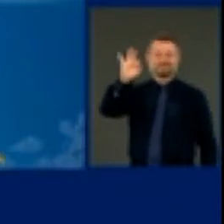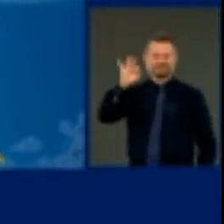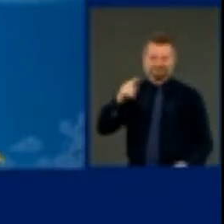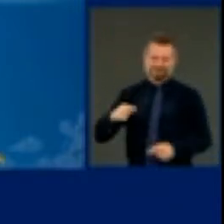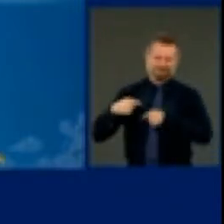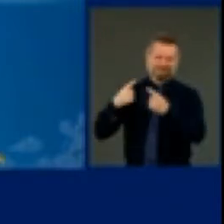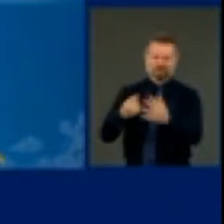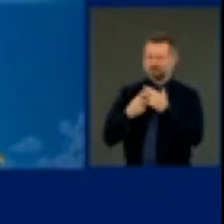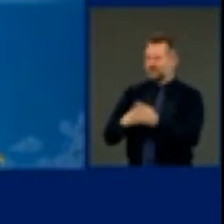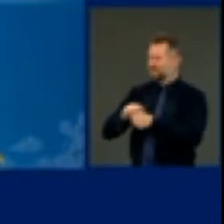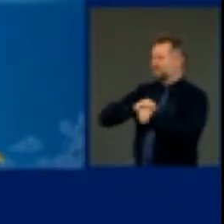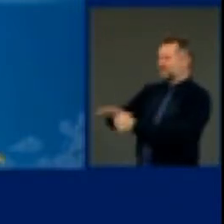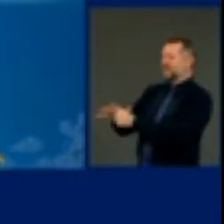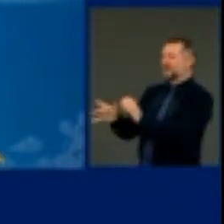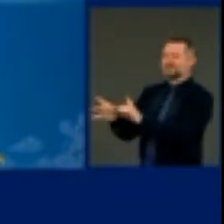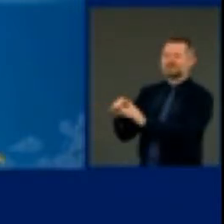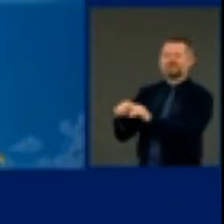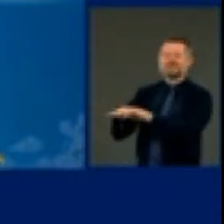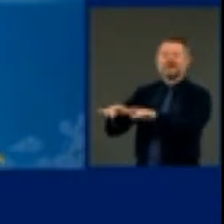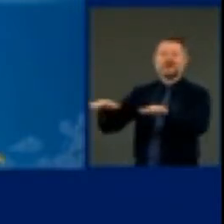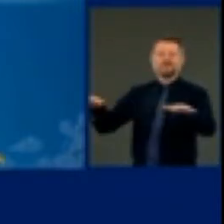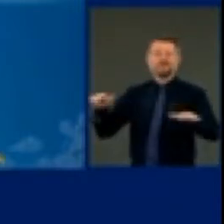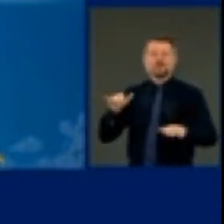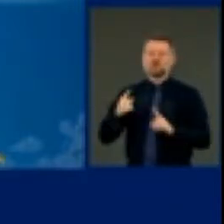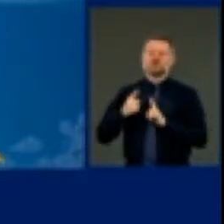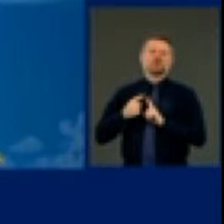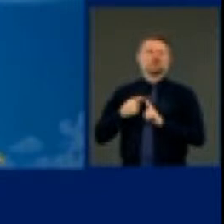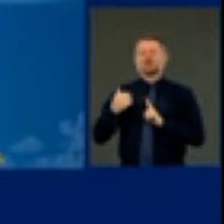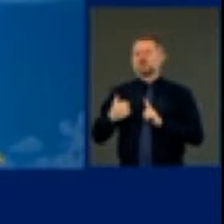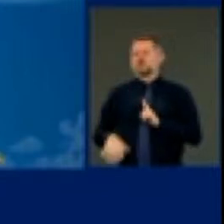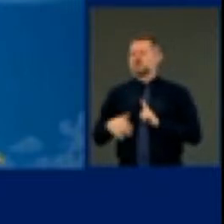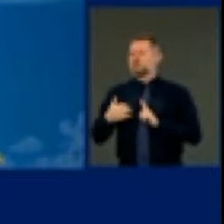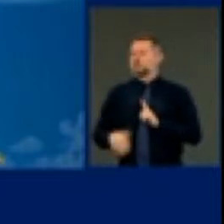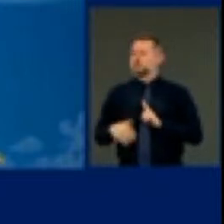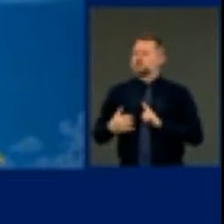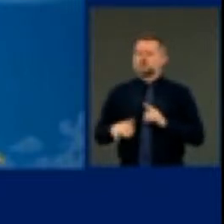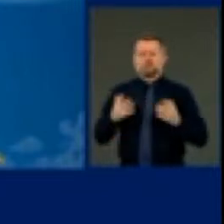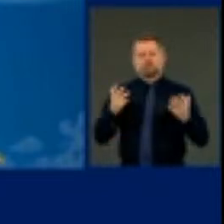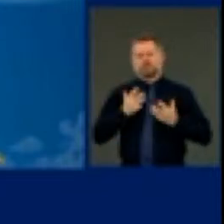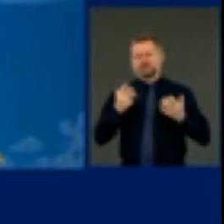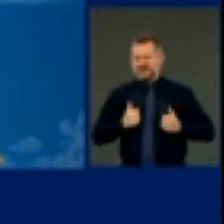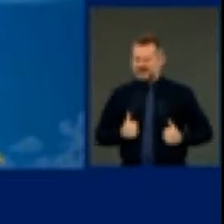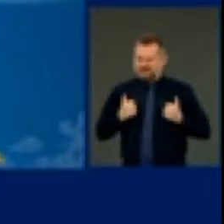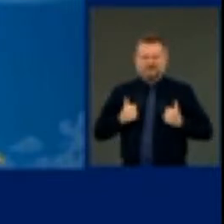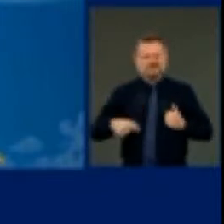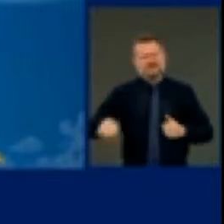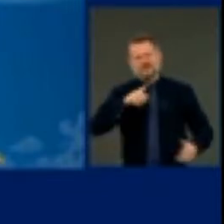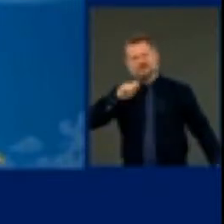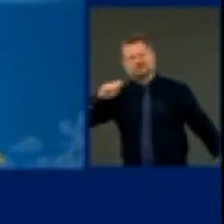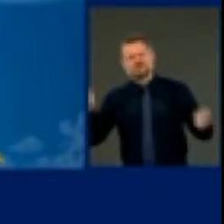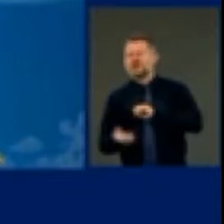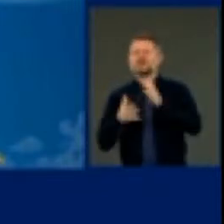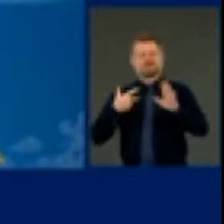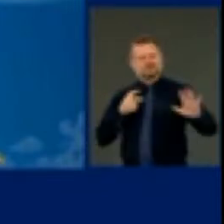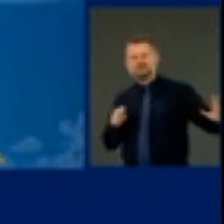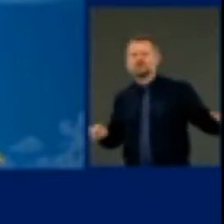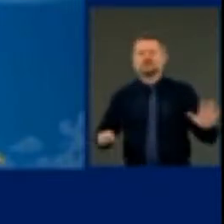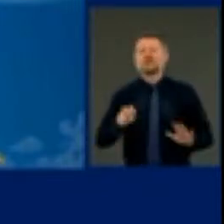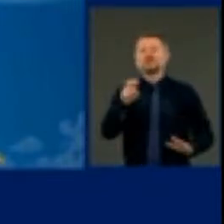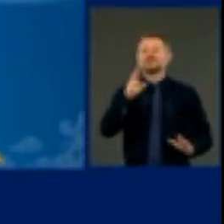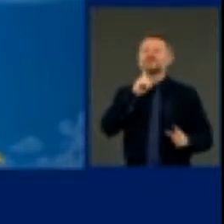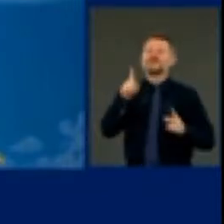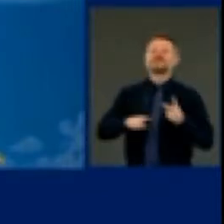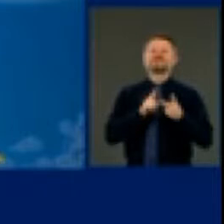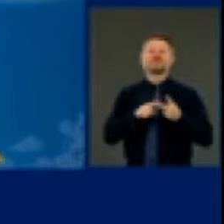this a life-changing journey. Day 24 since the civil unrest